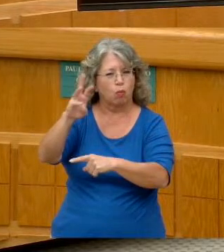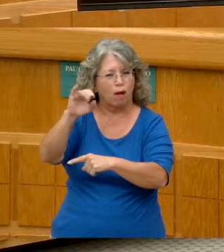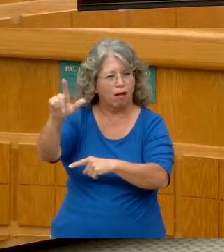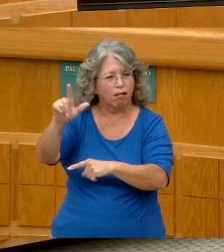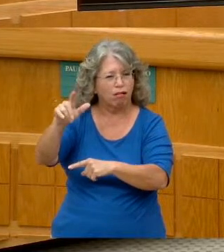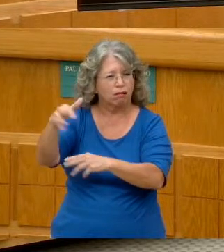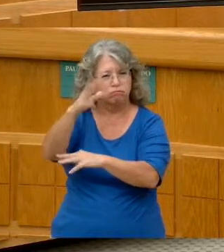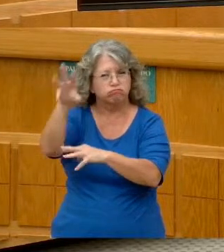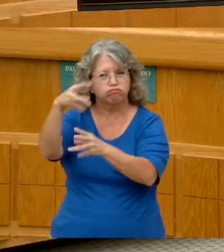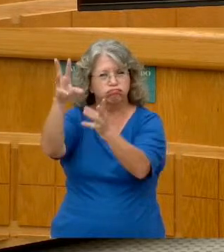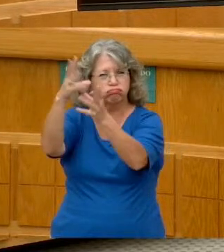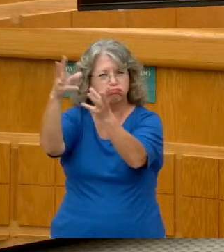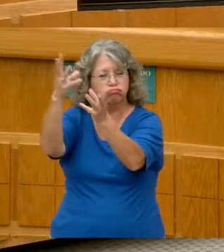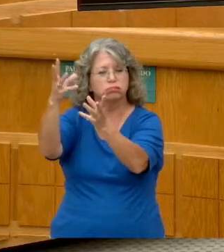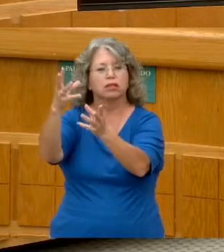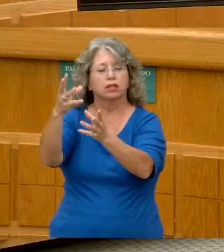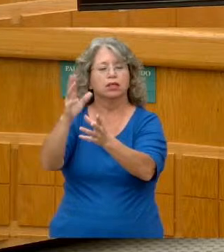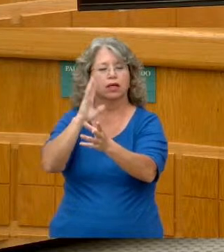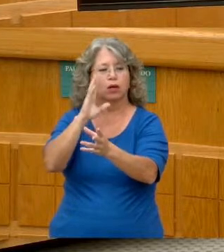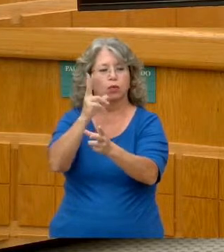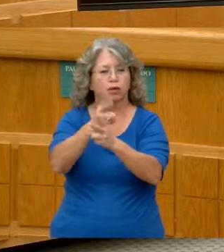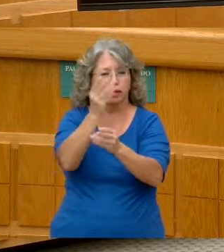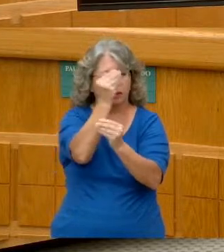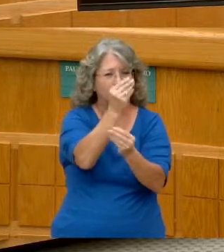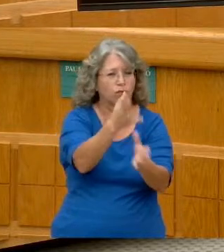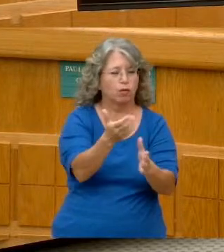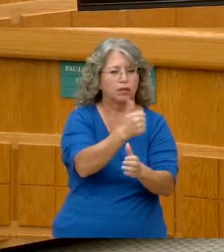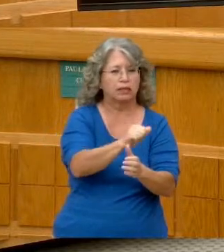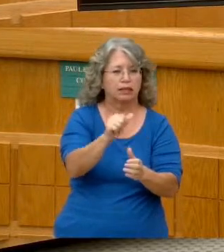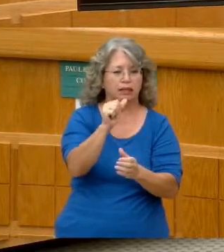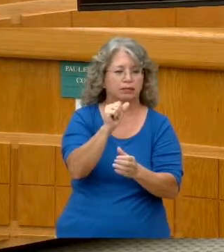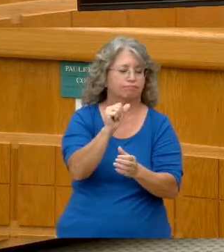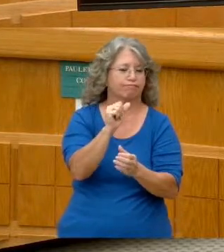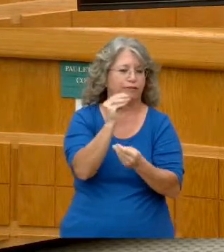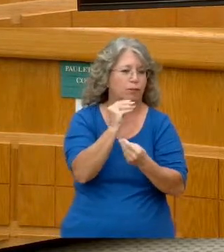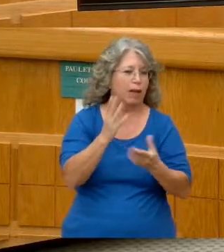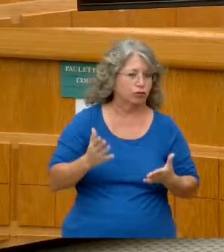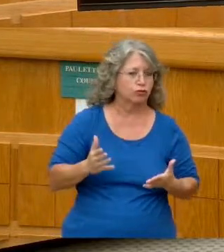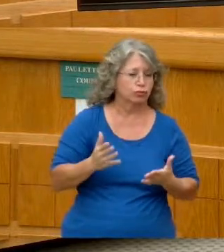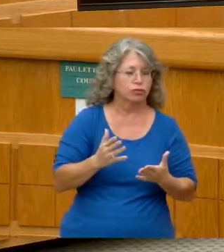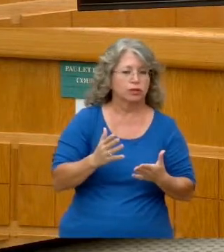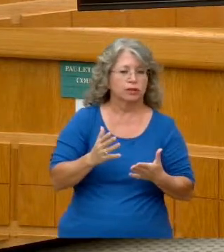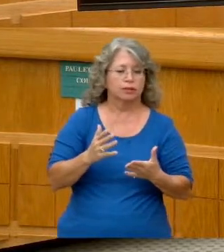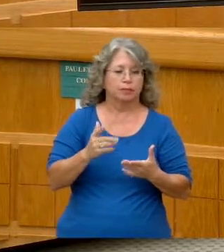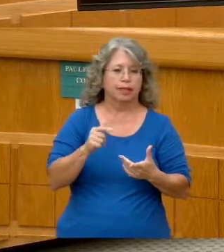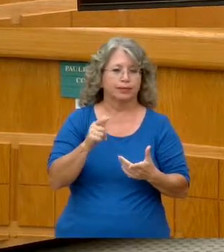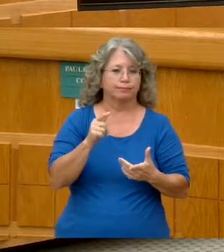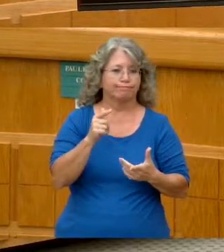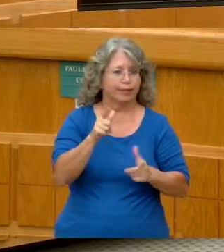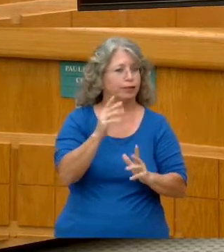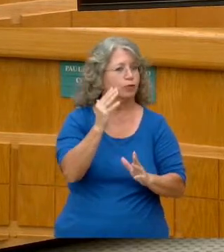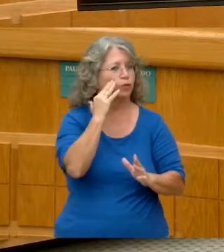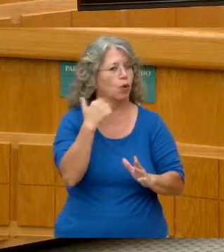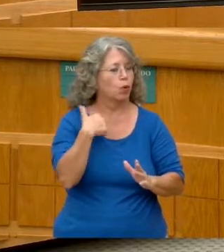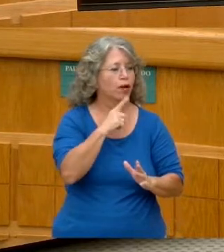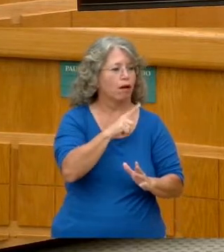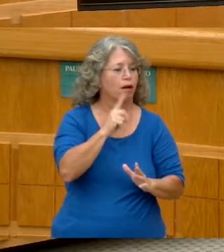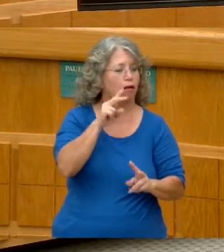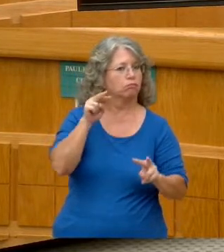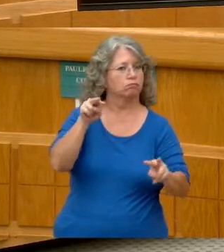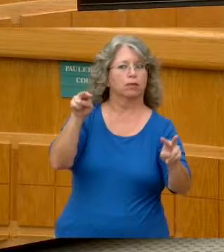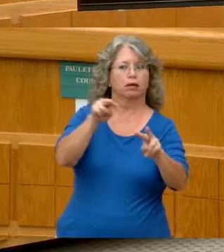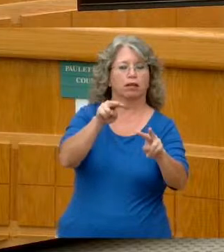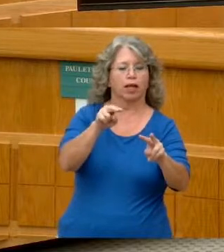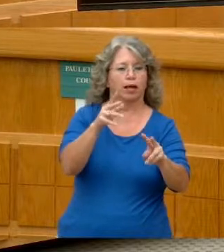that needs to be shared with the public to reassure you that we're looking after everybody's best interest in their health